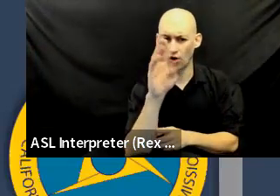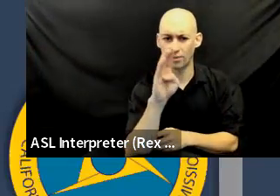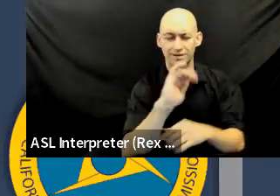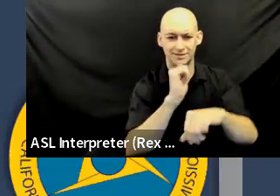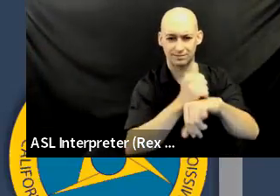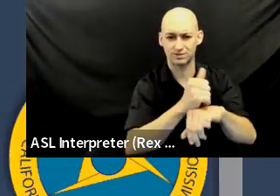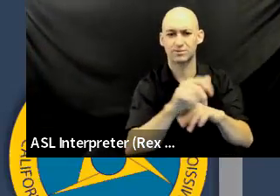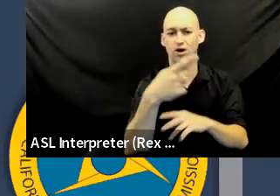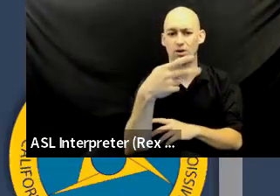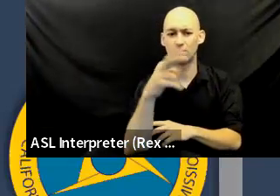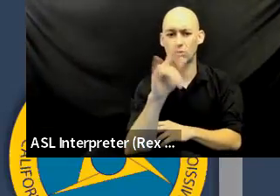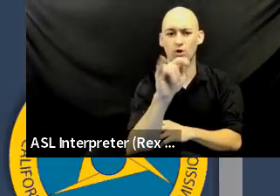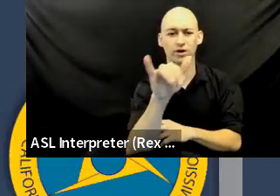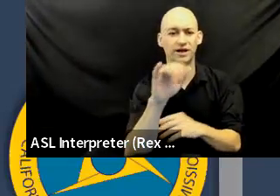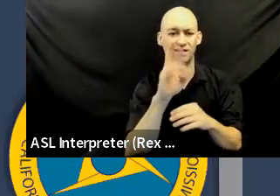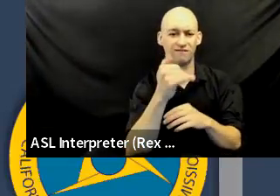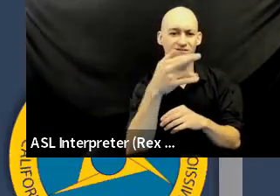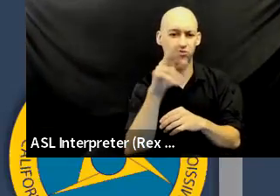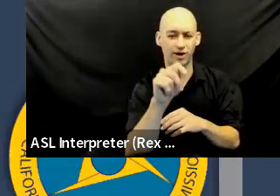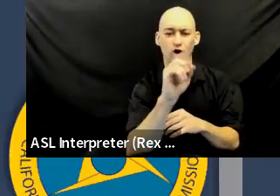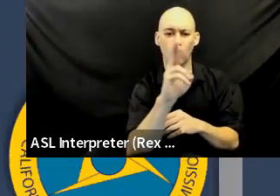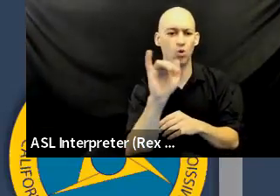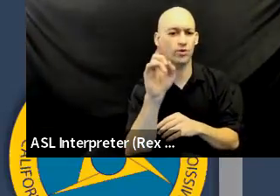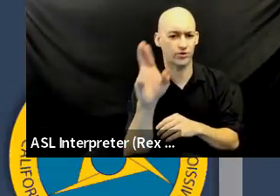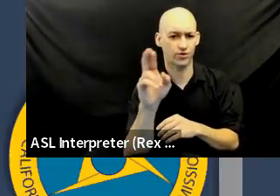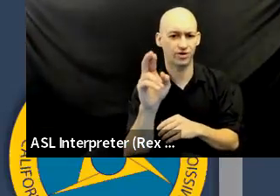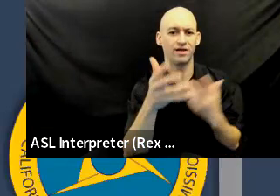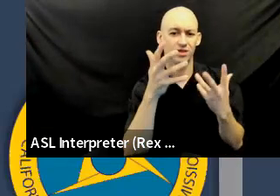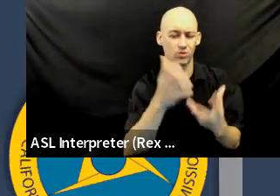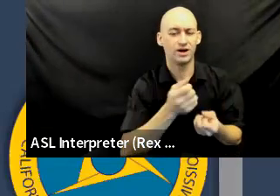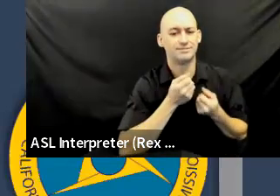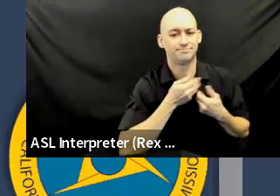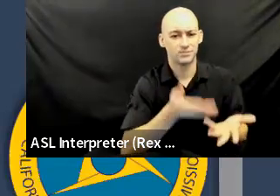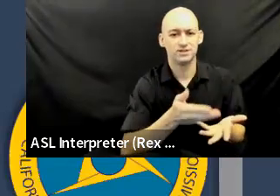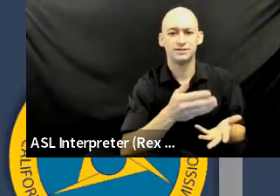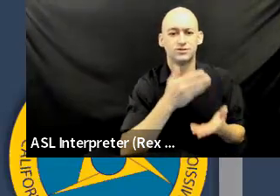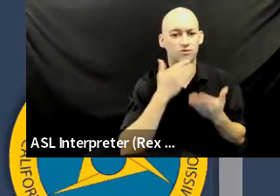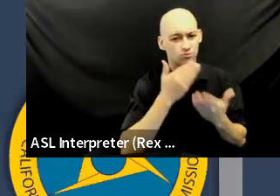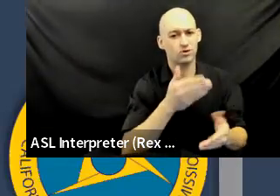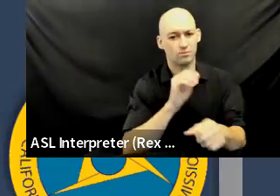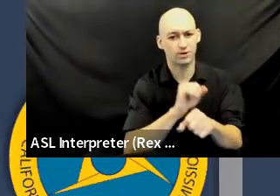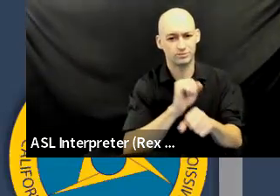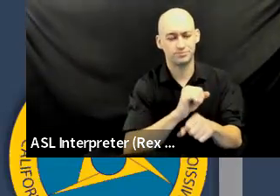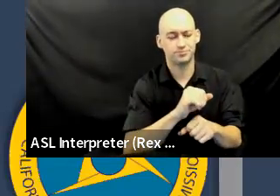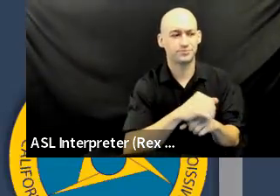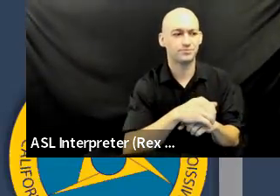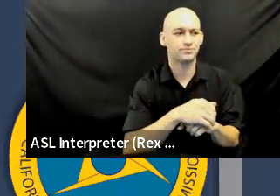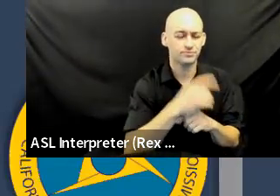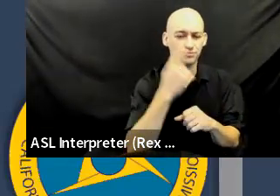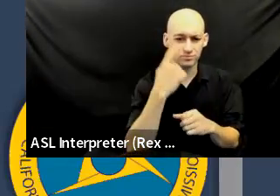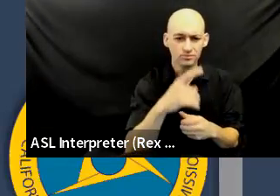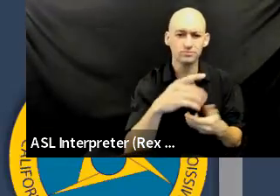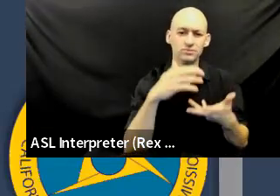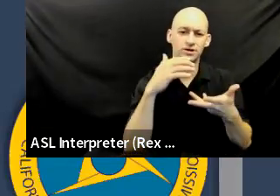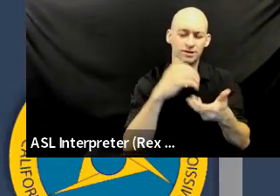freight corridors. CARB wishes to express our gratitude for this close coordination, collaboration, and